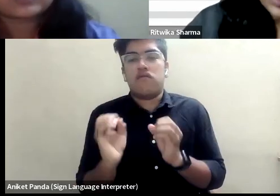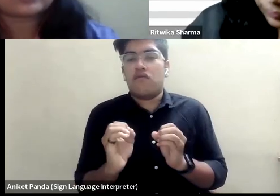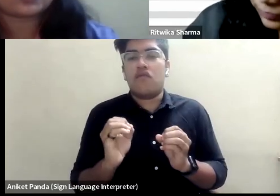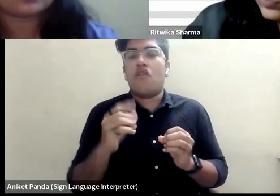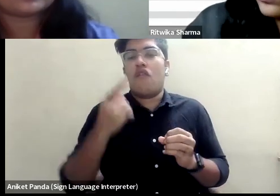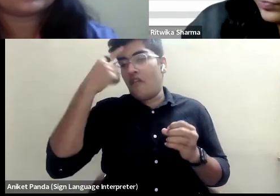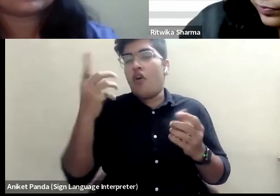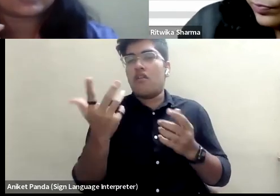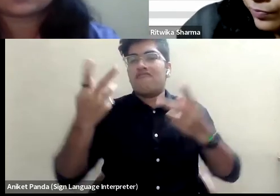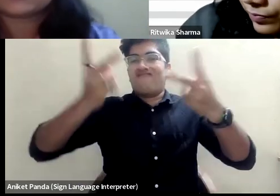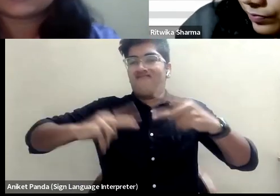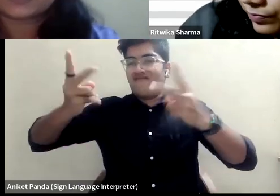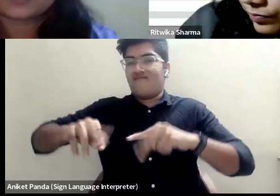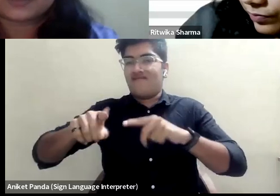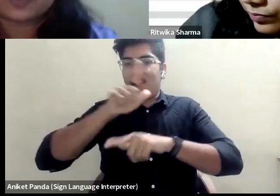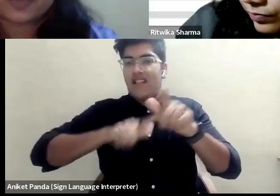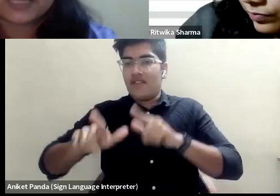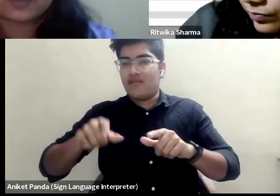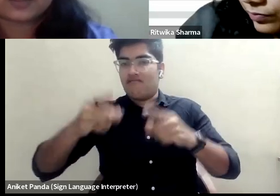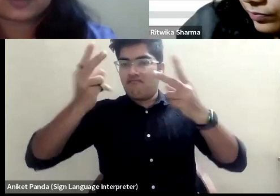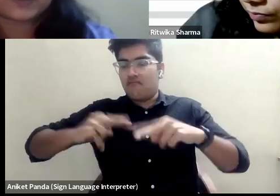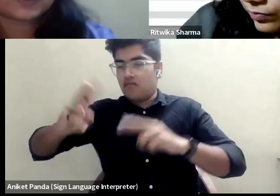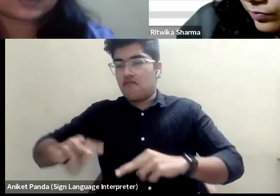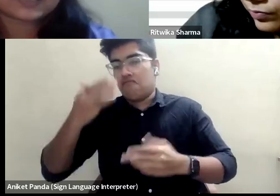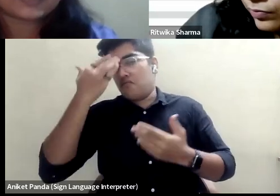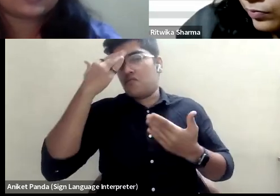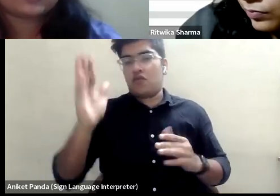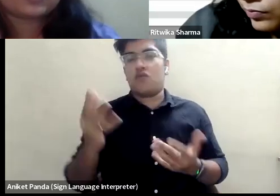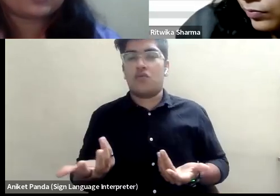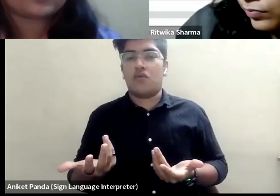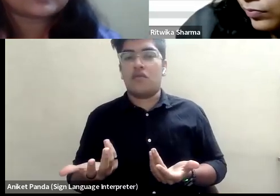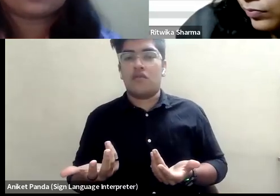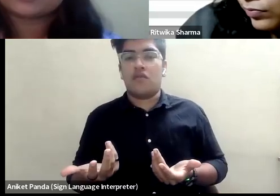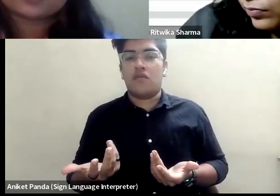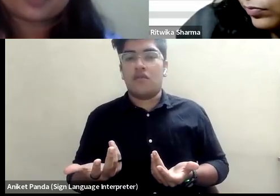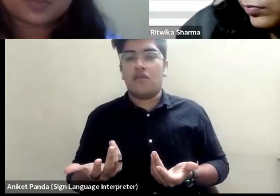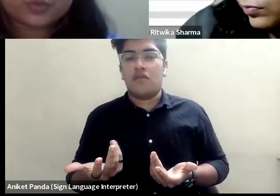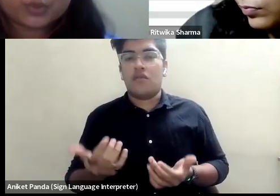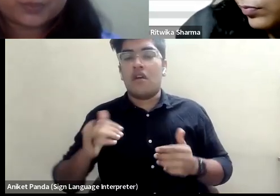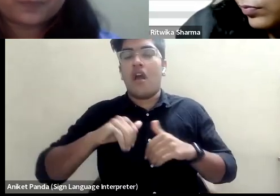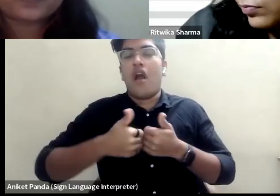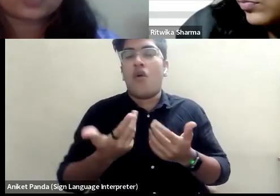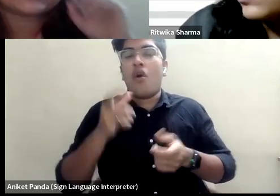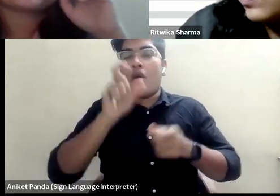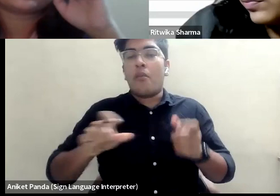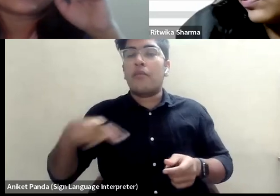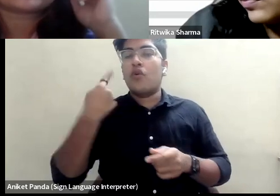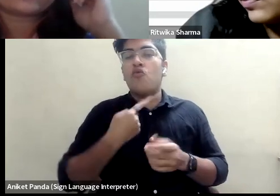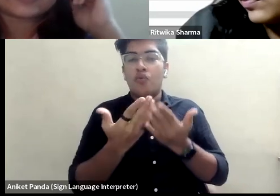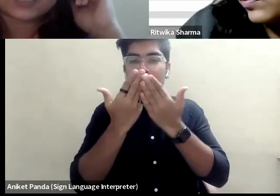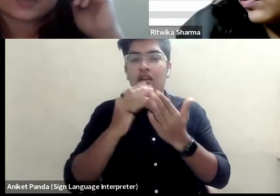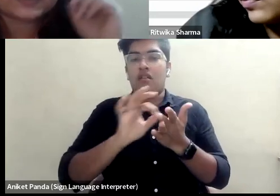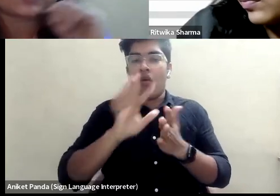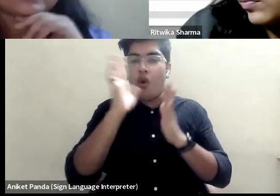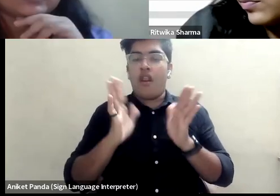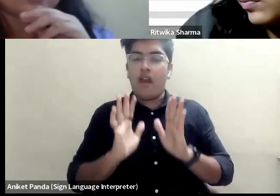it or articulate it in the way, say, for example, literate people would do. Okay, so that was